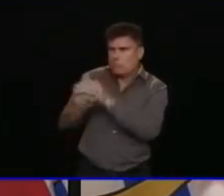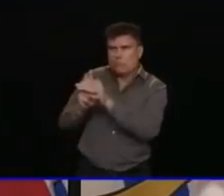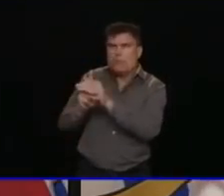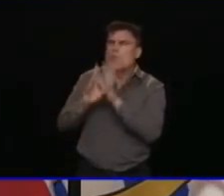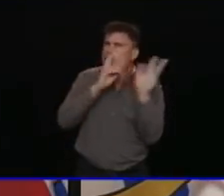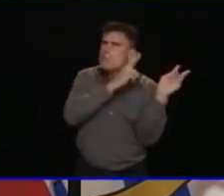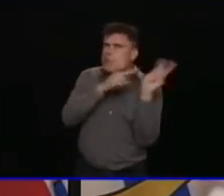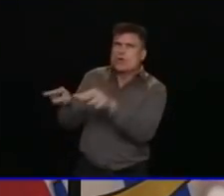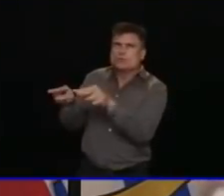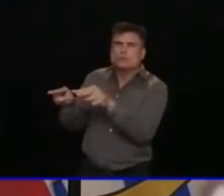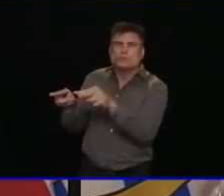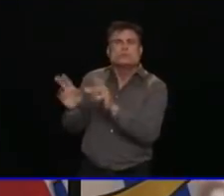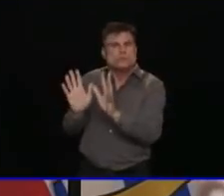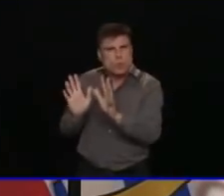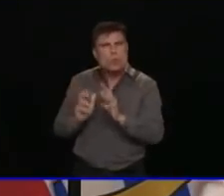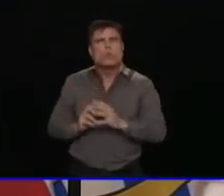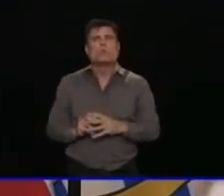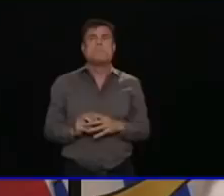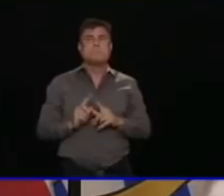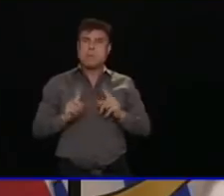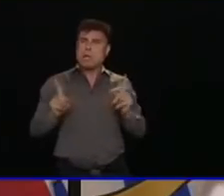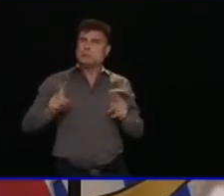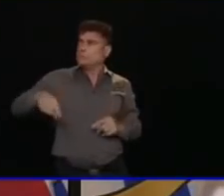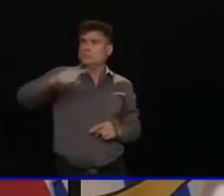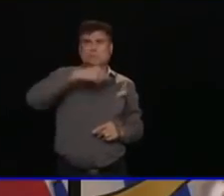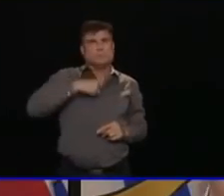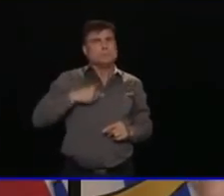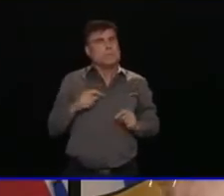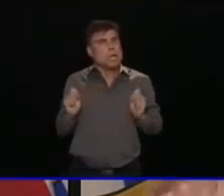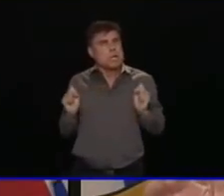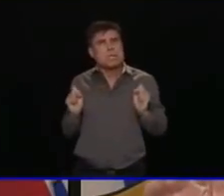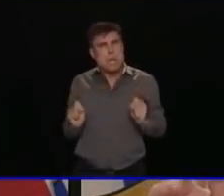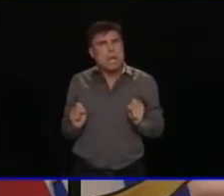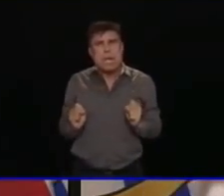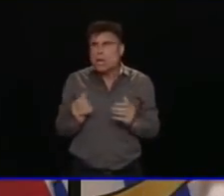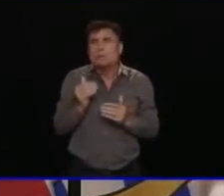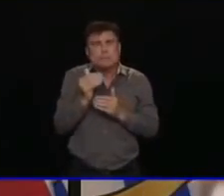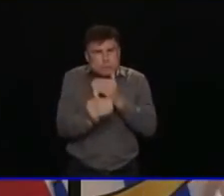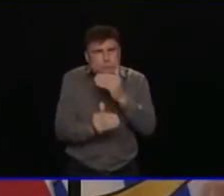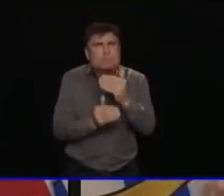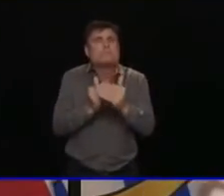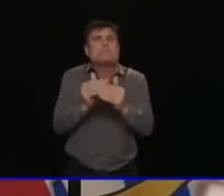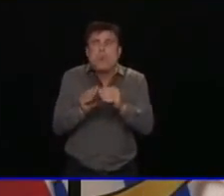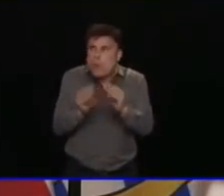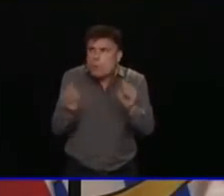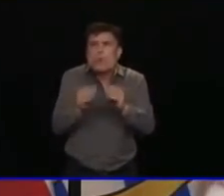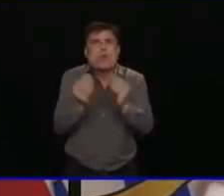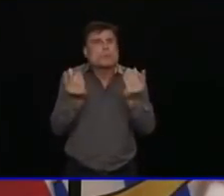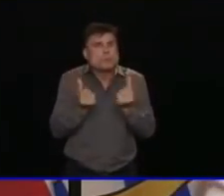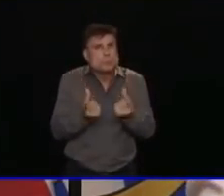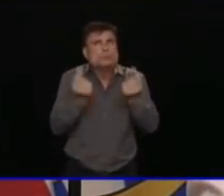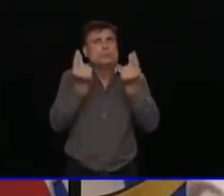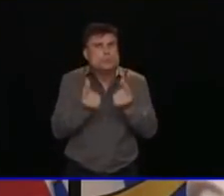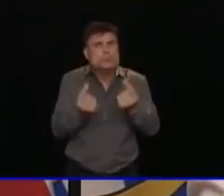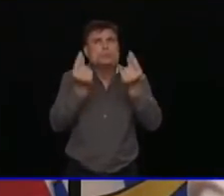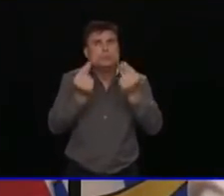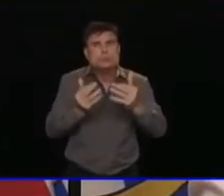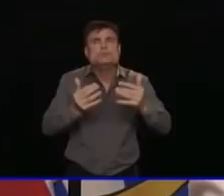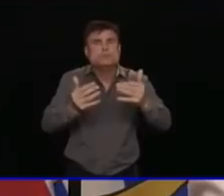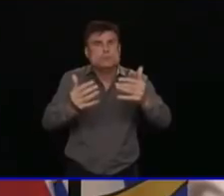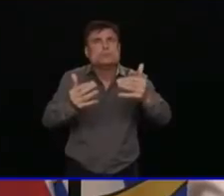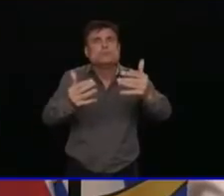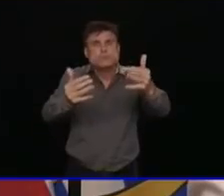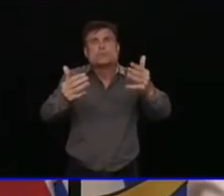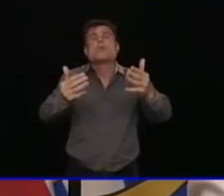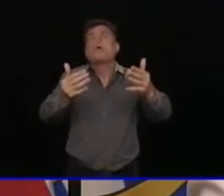distances, keeping things low and slow, having fewer faces and bigger spaces. We keep saying those because those are the things that work and